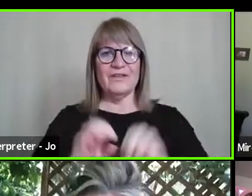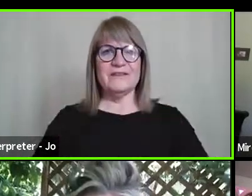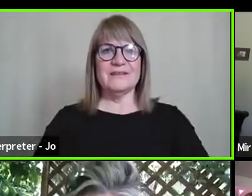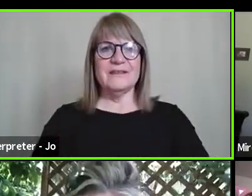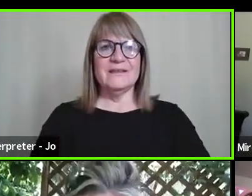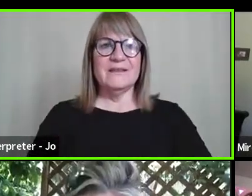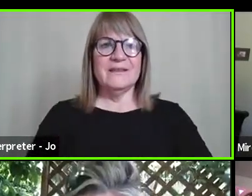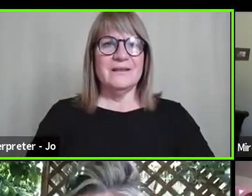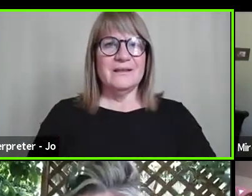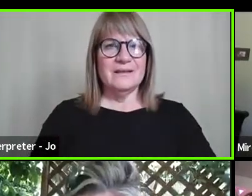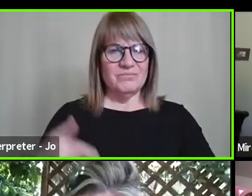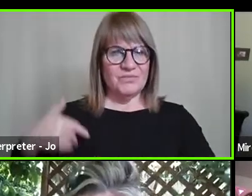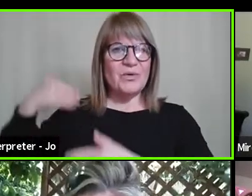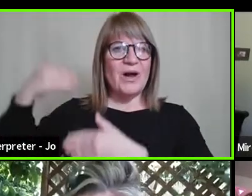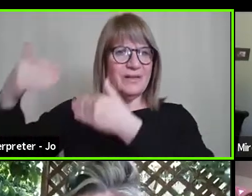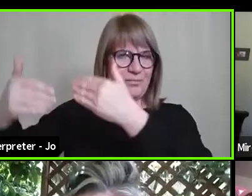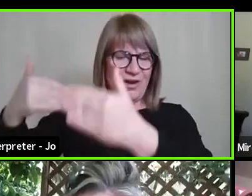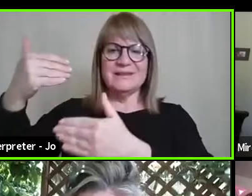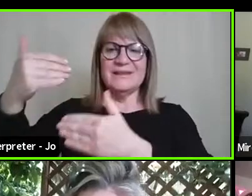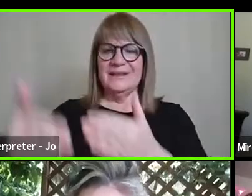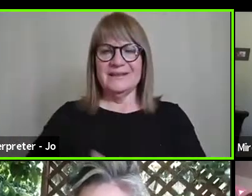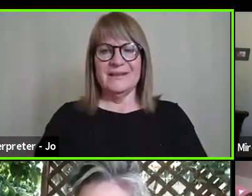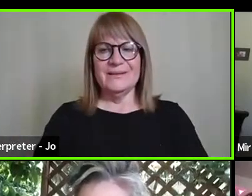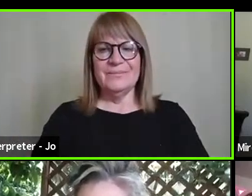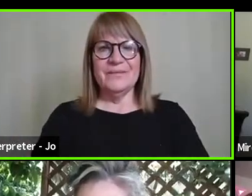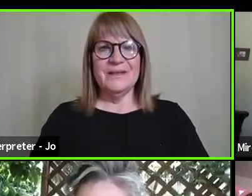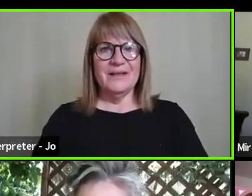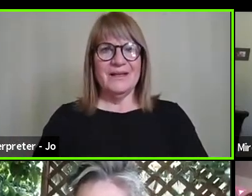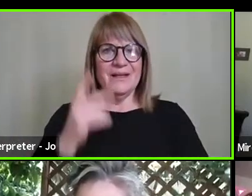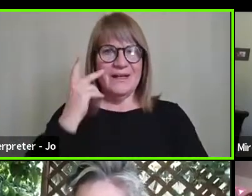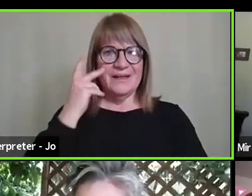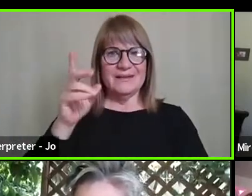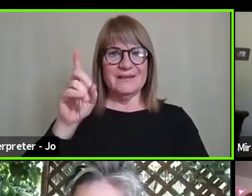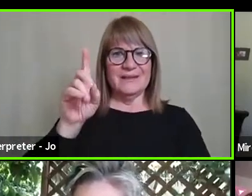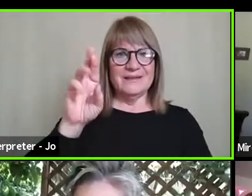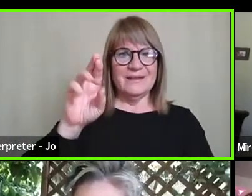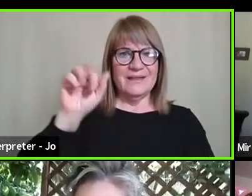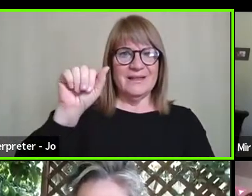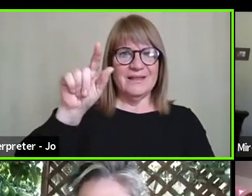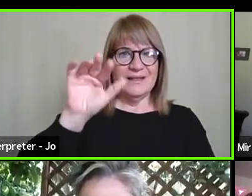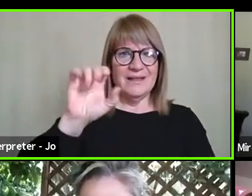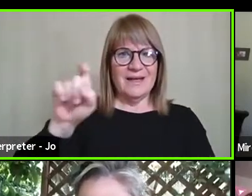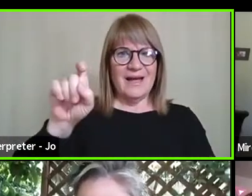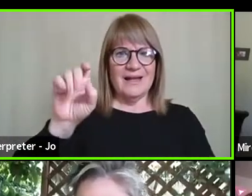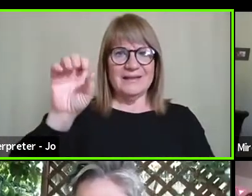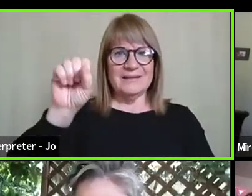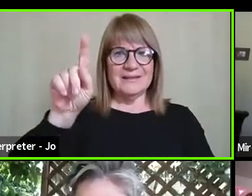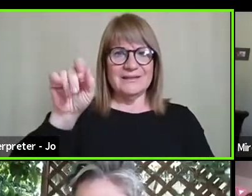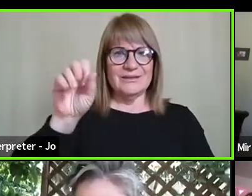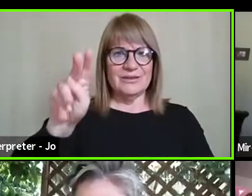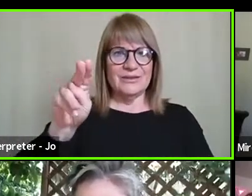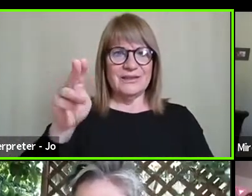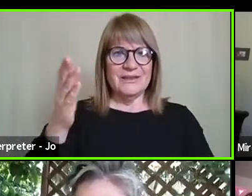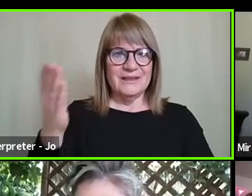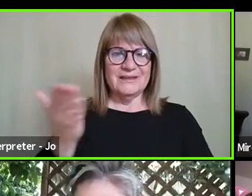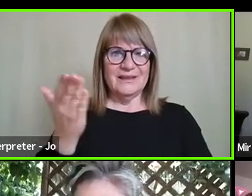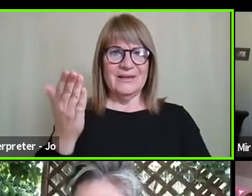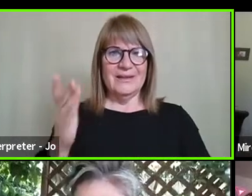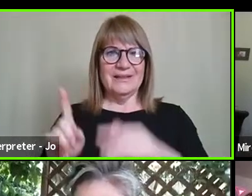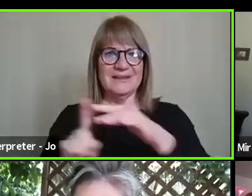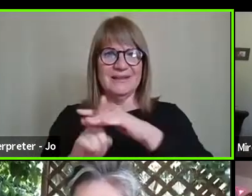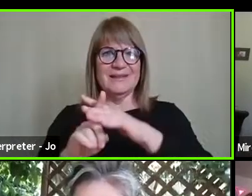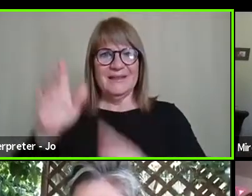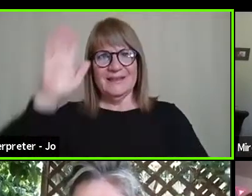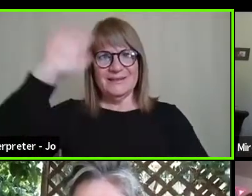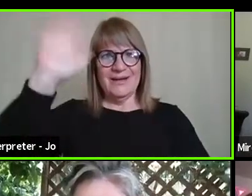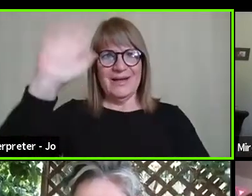throughout the throughout the process as well and i see dr um alex ministern is on the uh as an attendee so